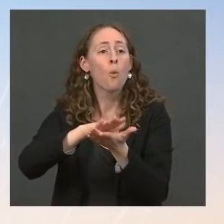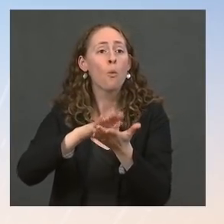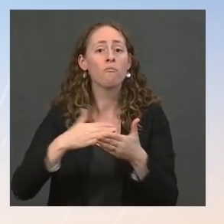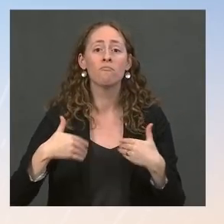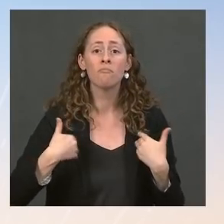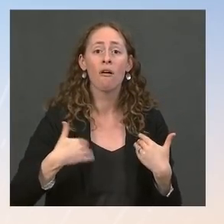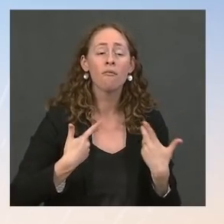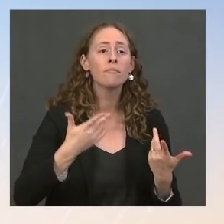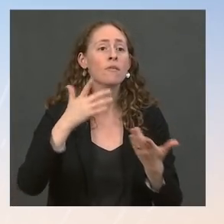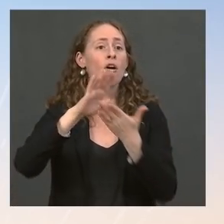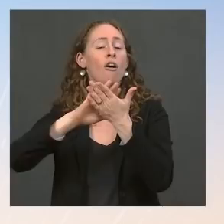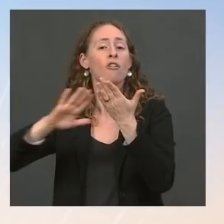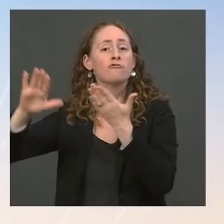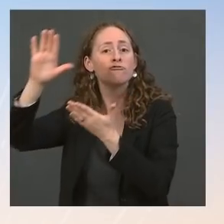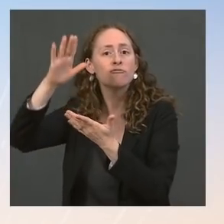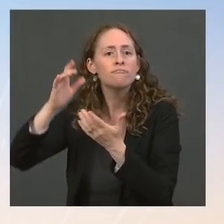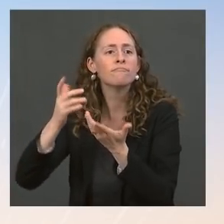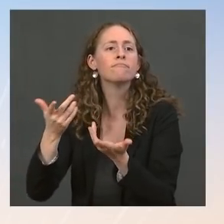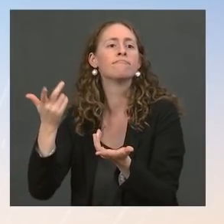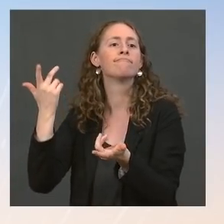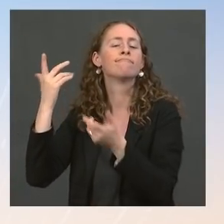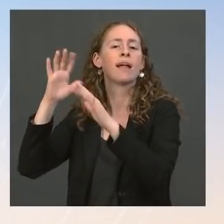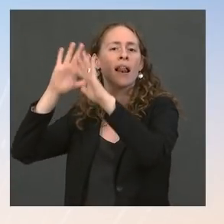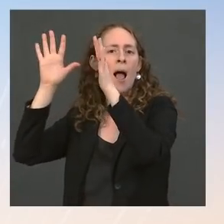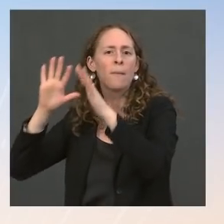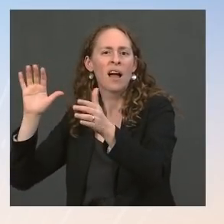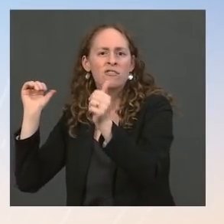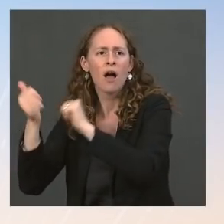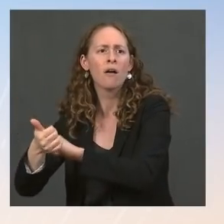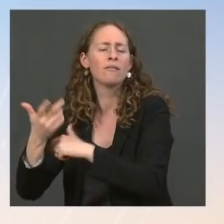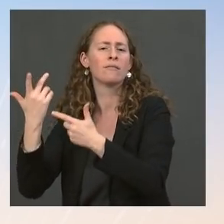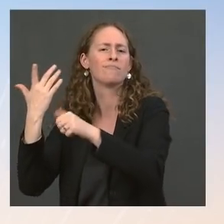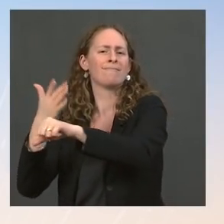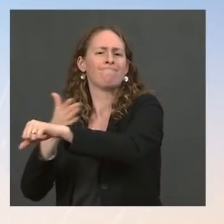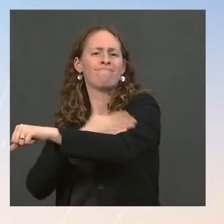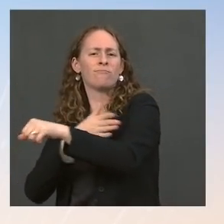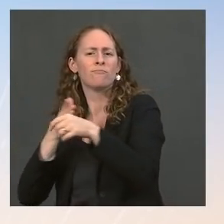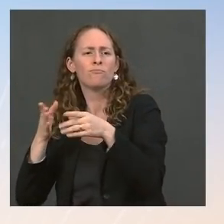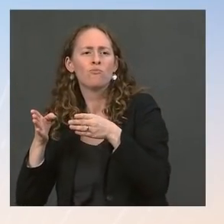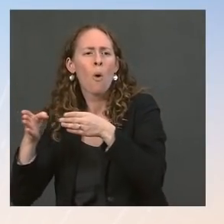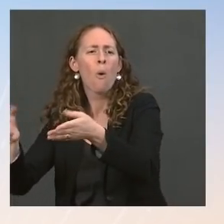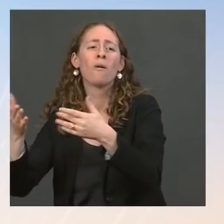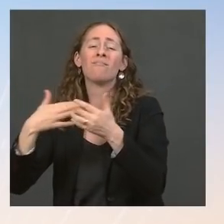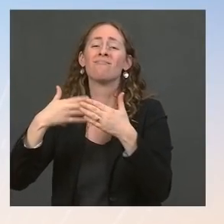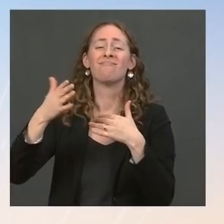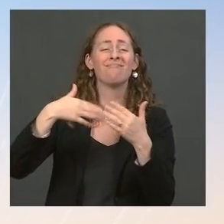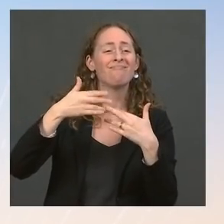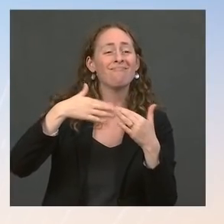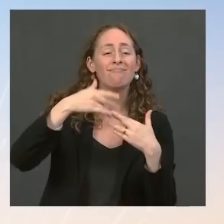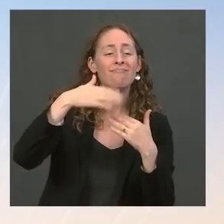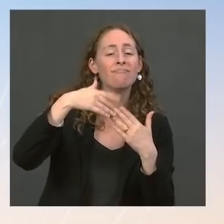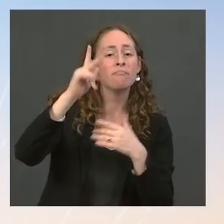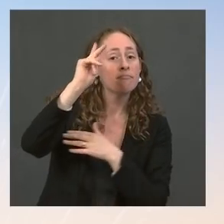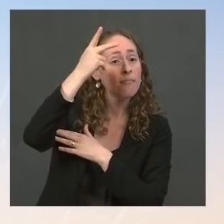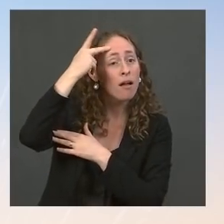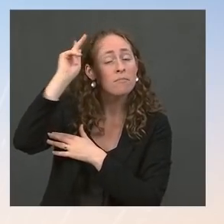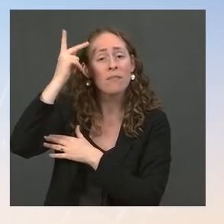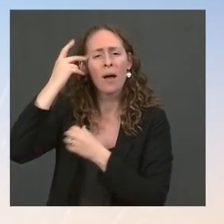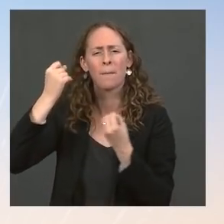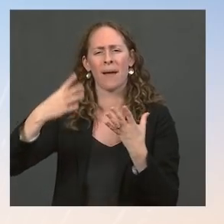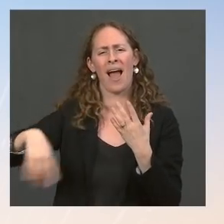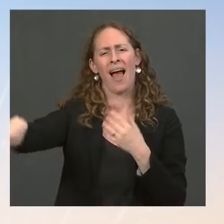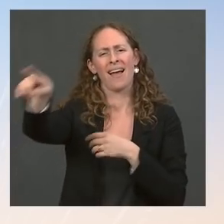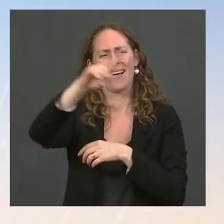of rebuilding our roads, our railways, and our bridges. These are things the American people, regardless of the political party, support and continue to support